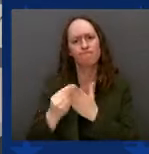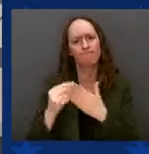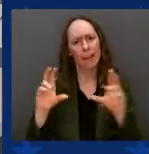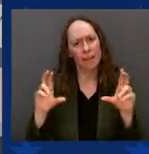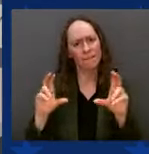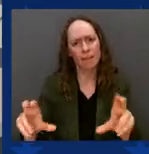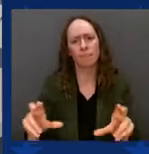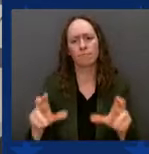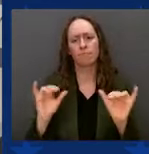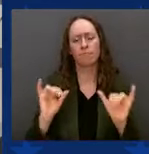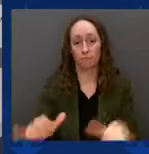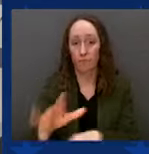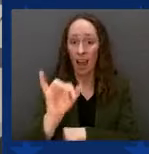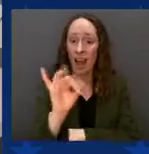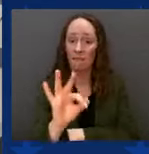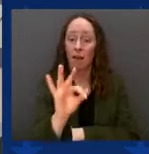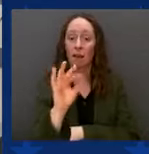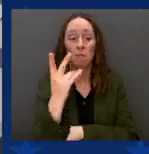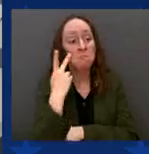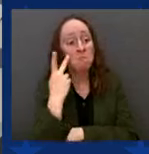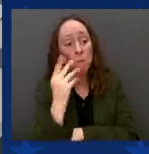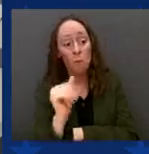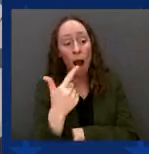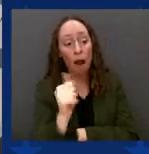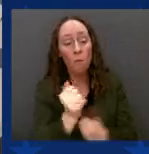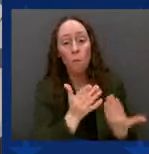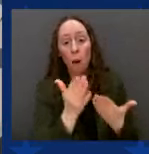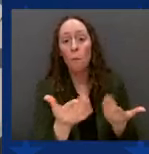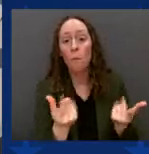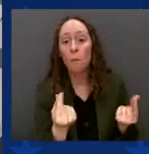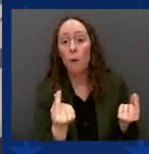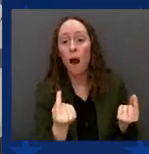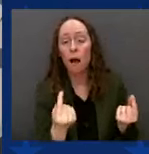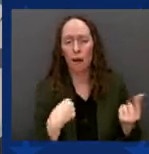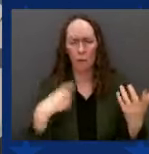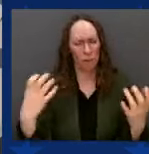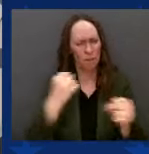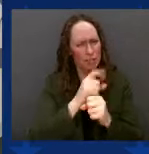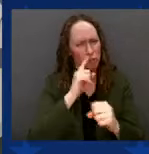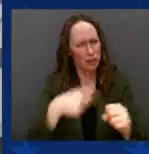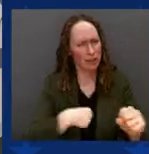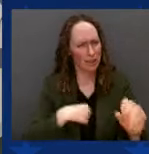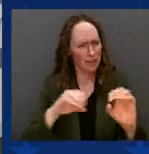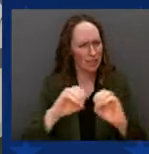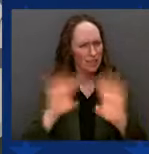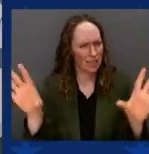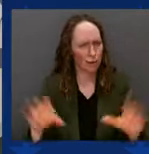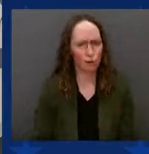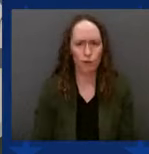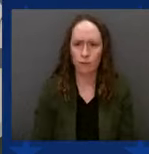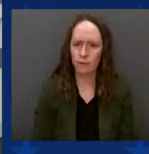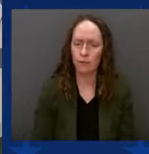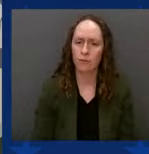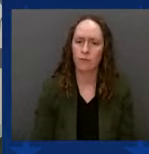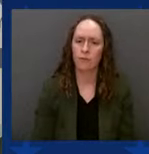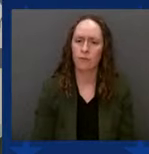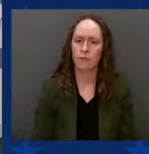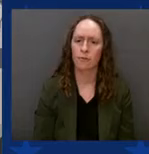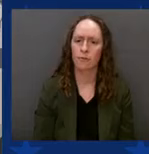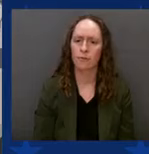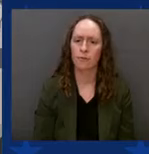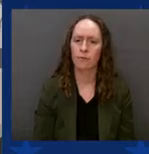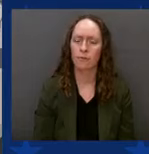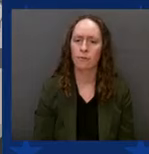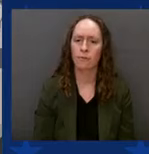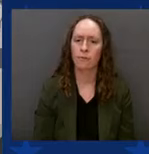be clear where I stand. I'll not allow the cuts, the needs of the intelligence community or our